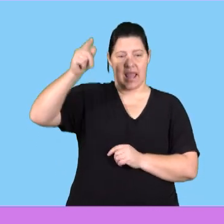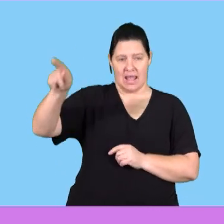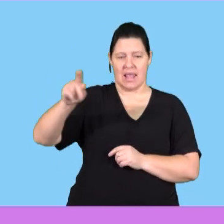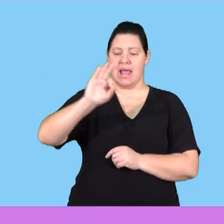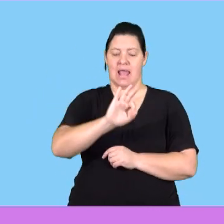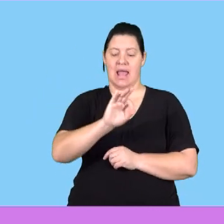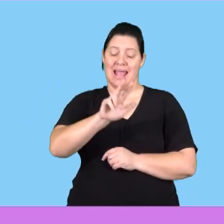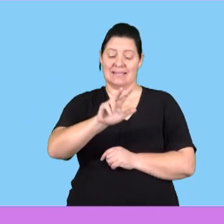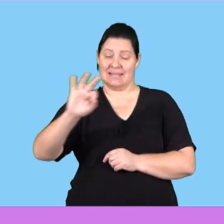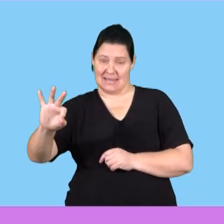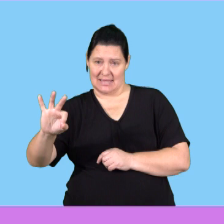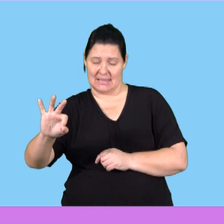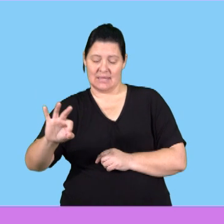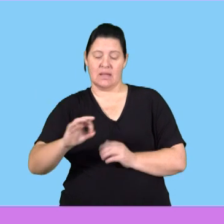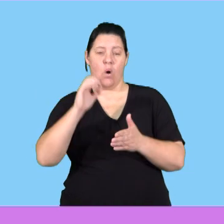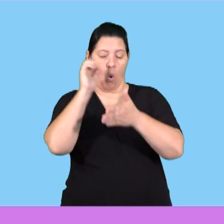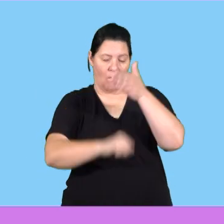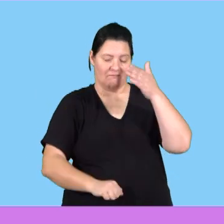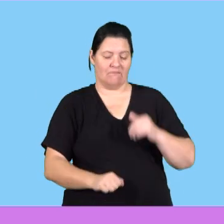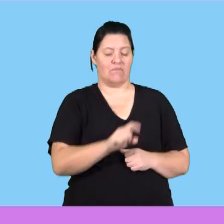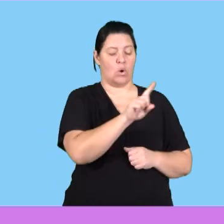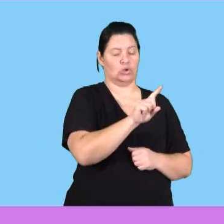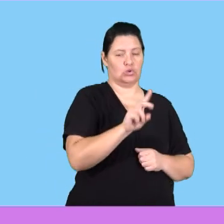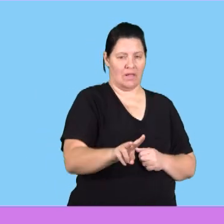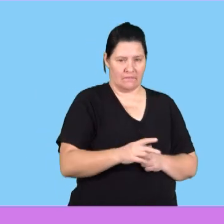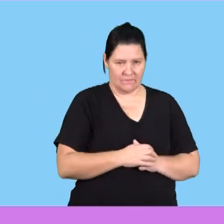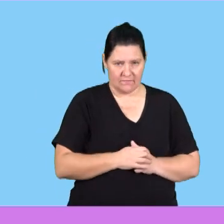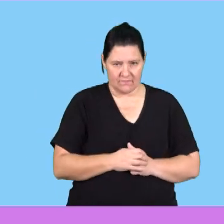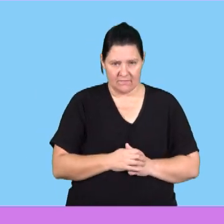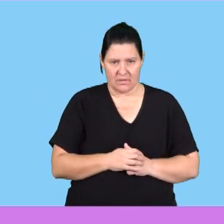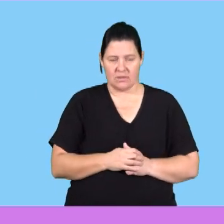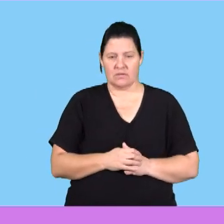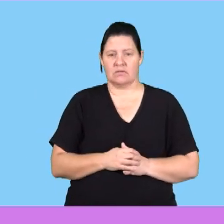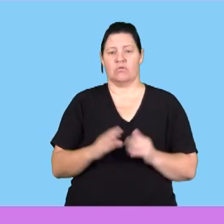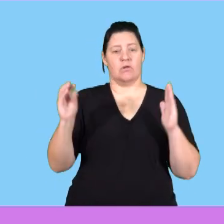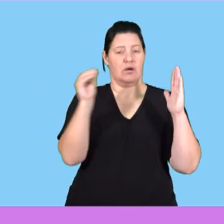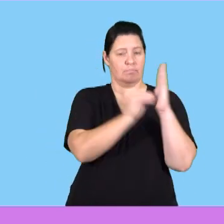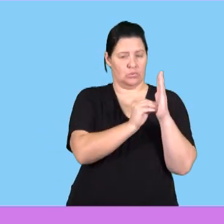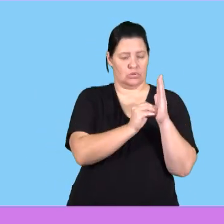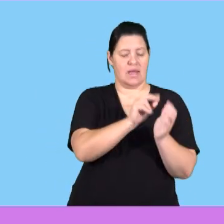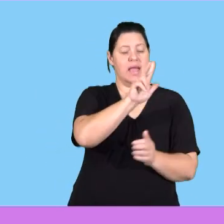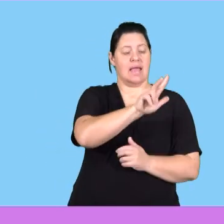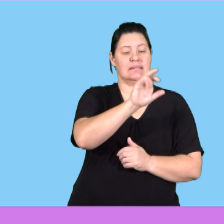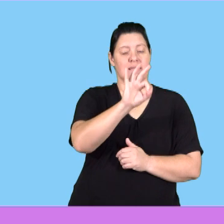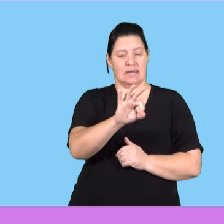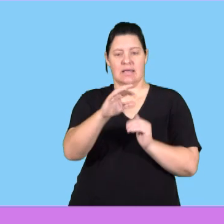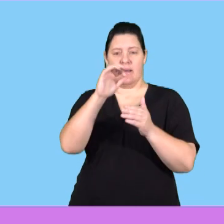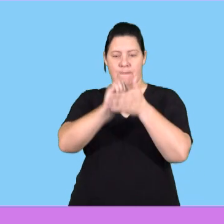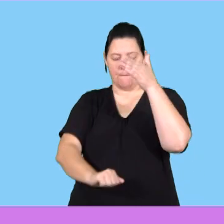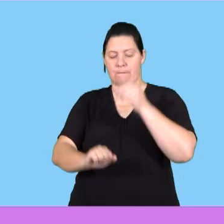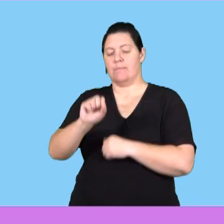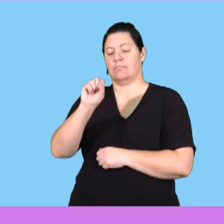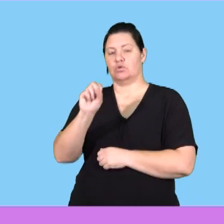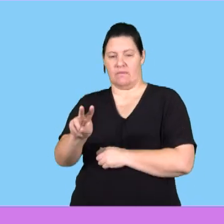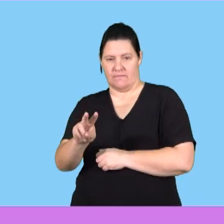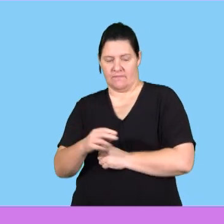highest value, that's 83, minus our lowest value, that will give us 12. Right, so 83 minus